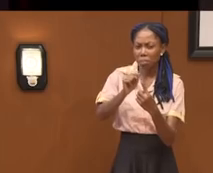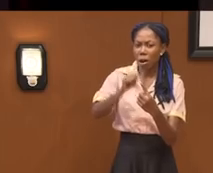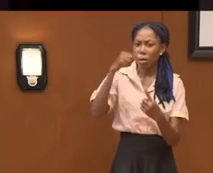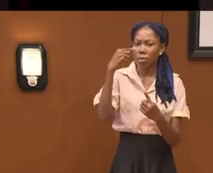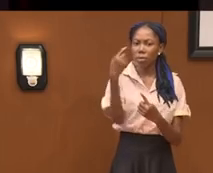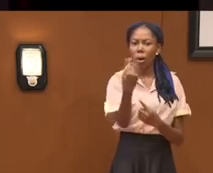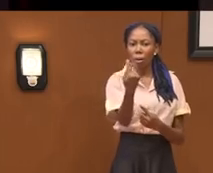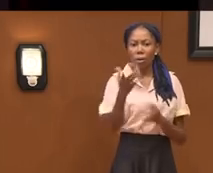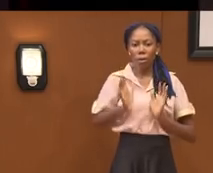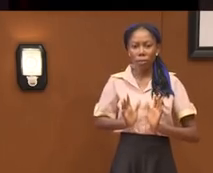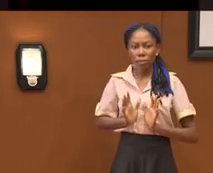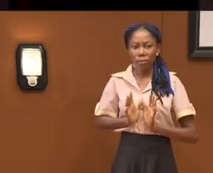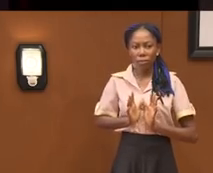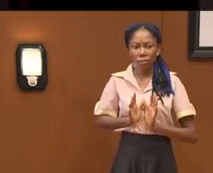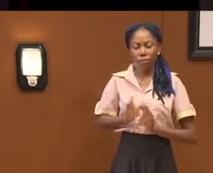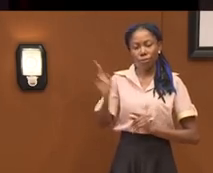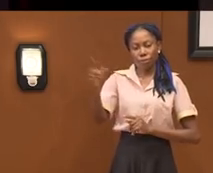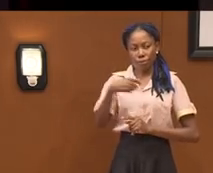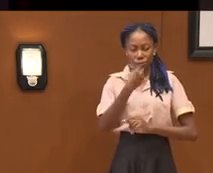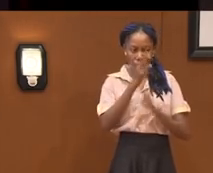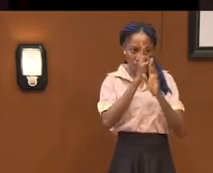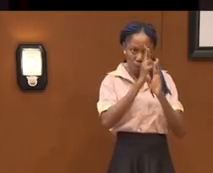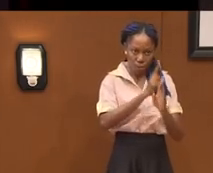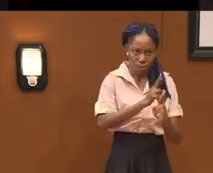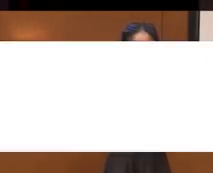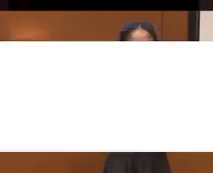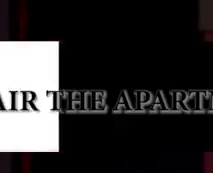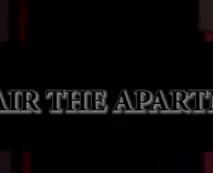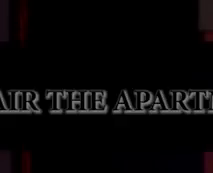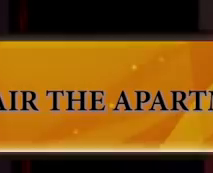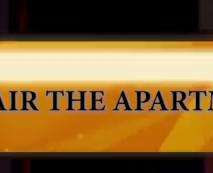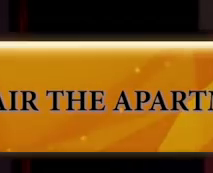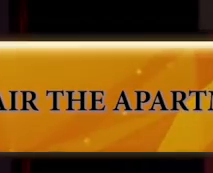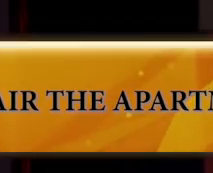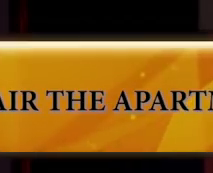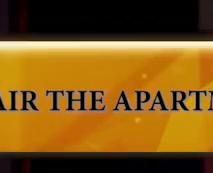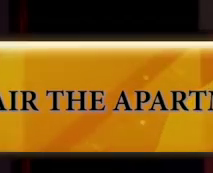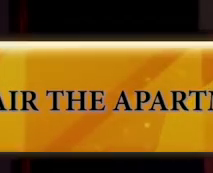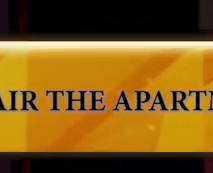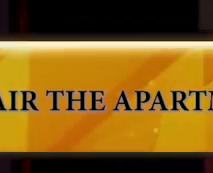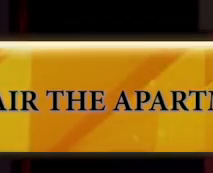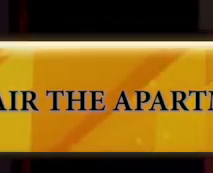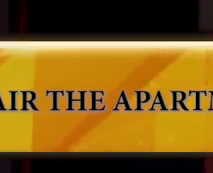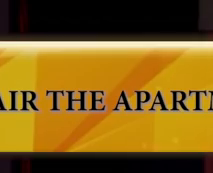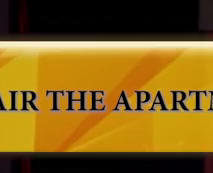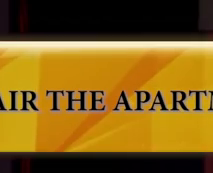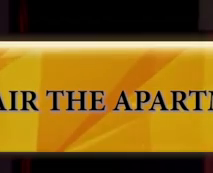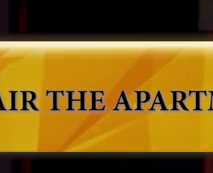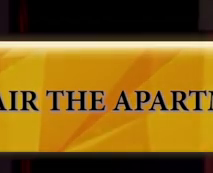Okay, ma'am. Your Honor, ma'am. Okay. Now, the very day I